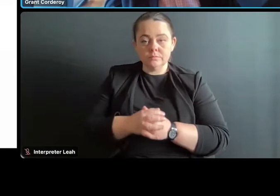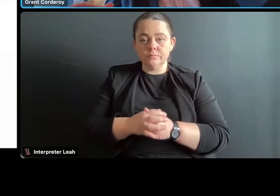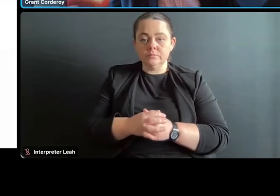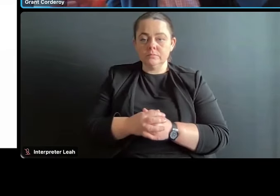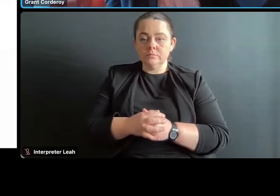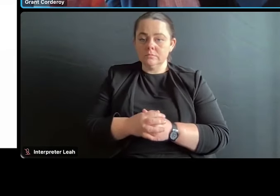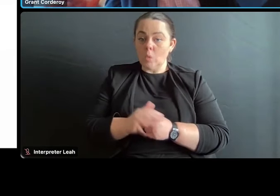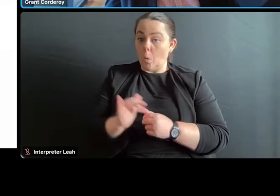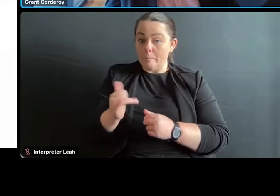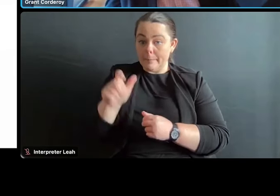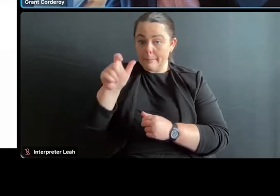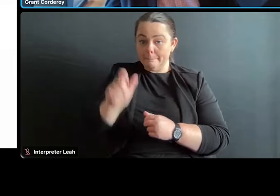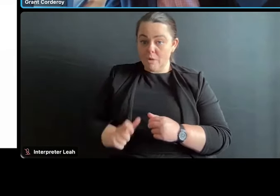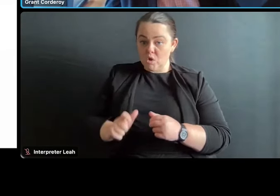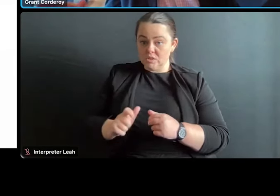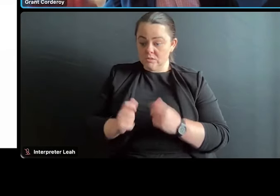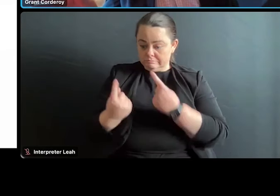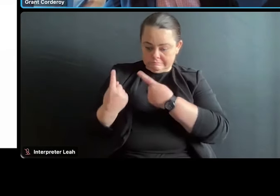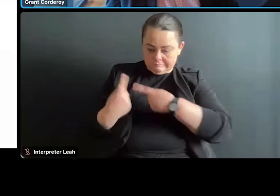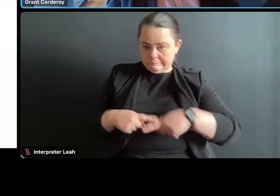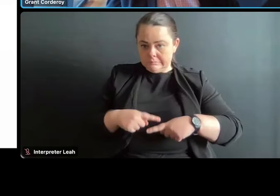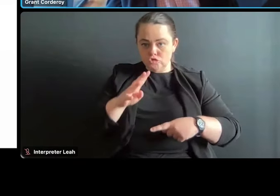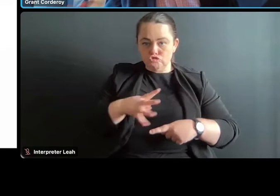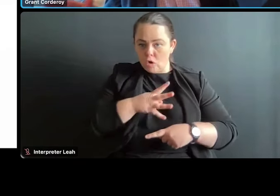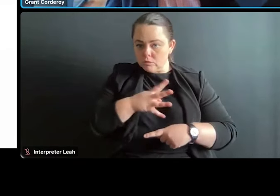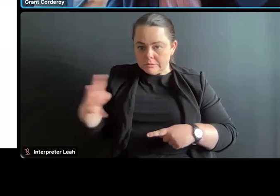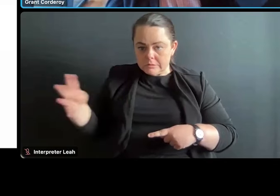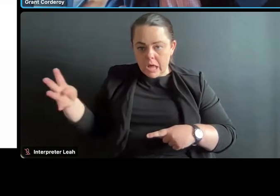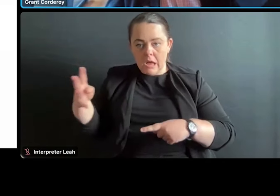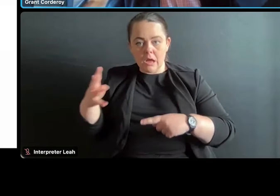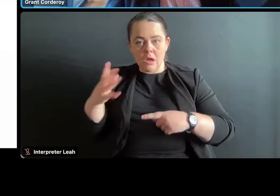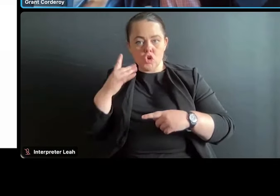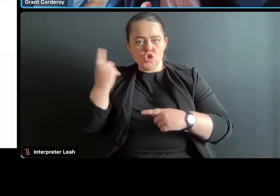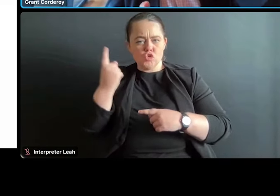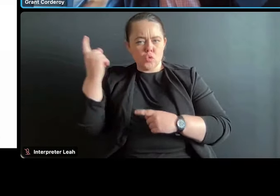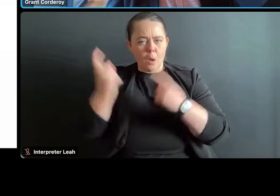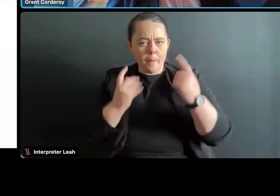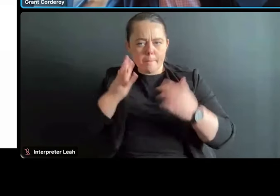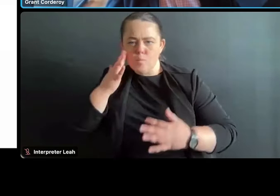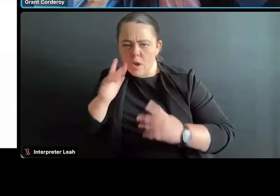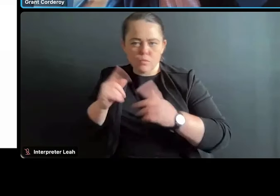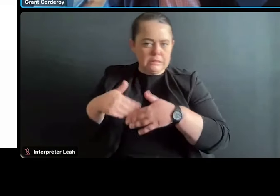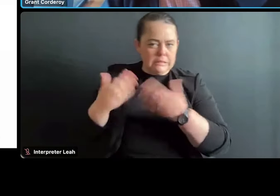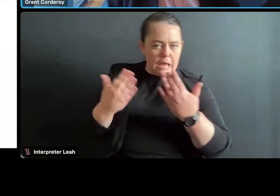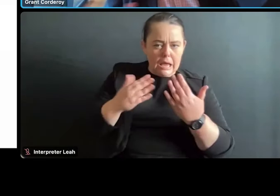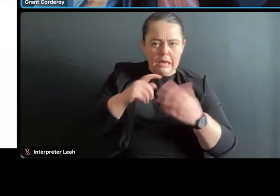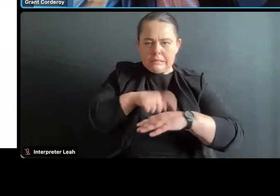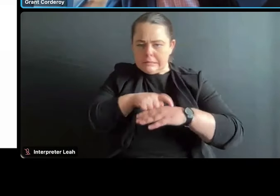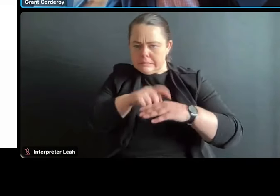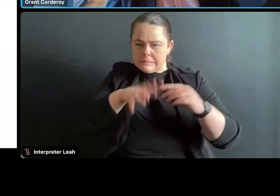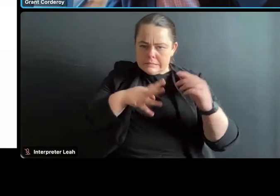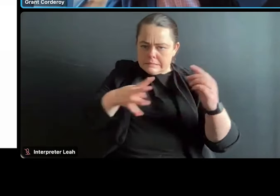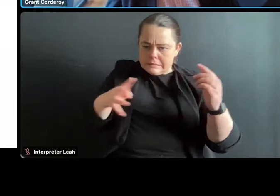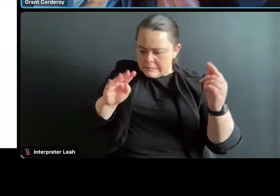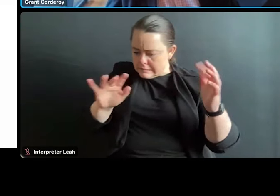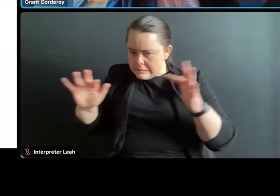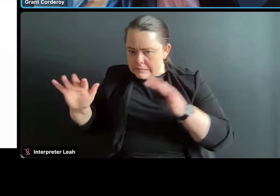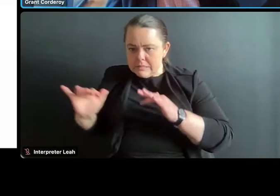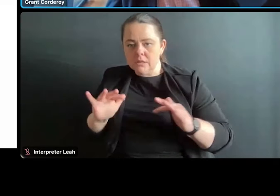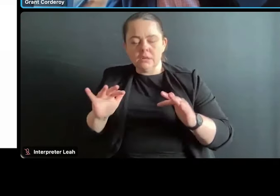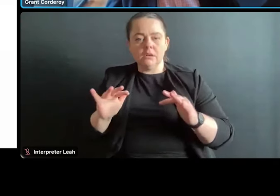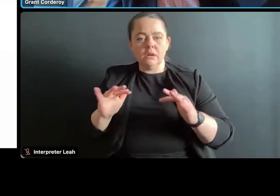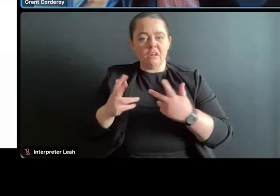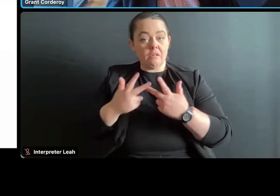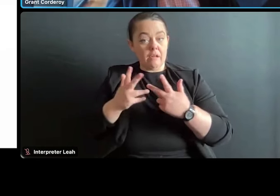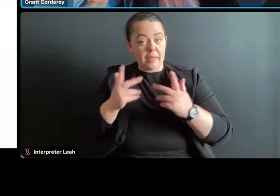rostering and facility management and those areas that aren't specifically related, even though they are related to